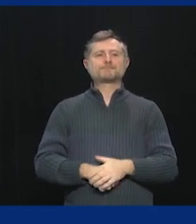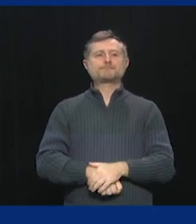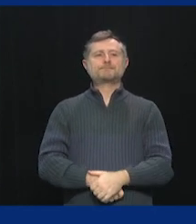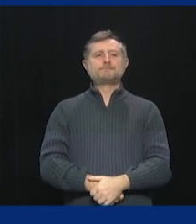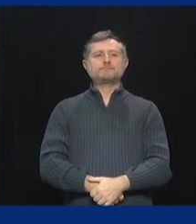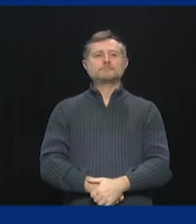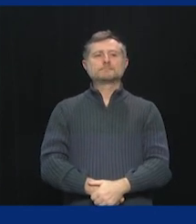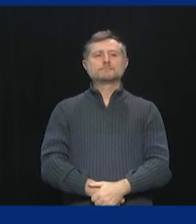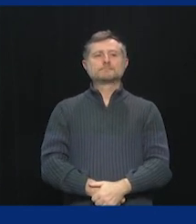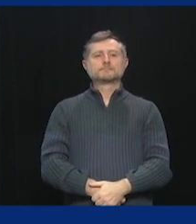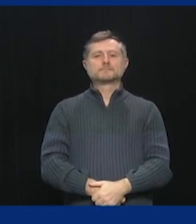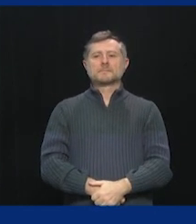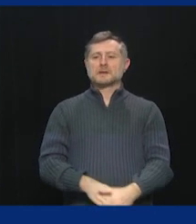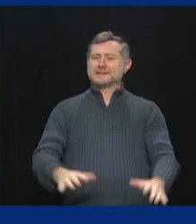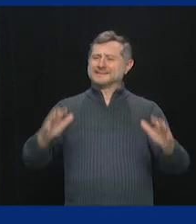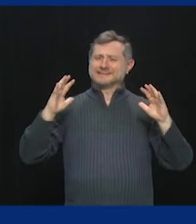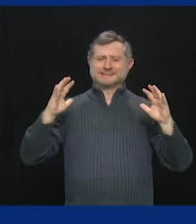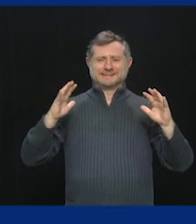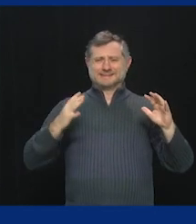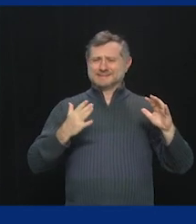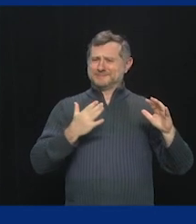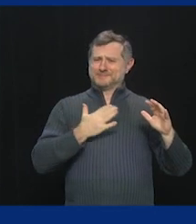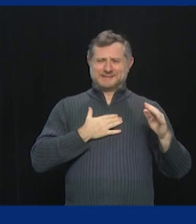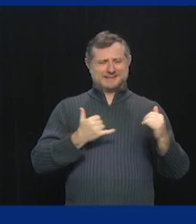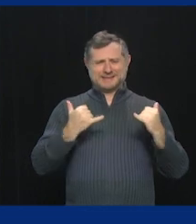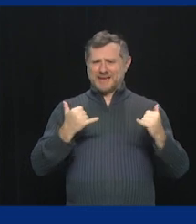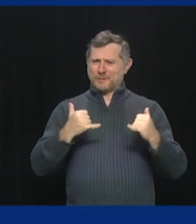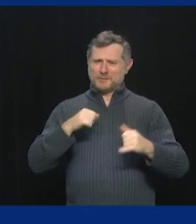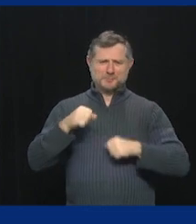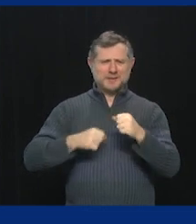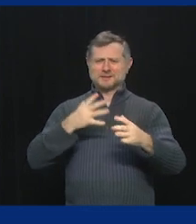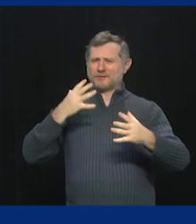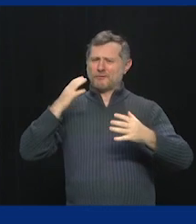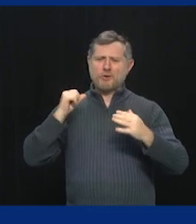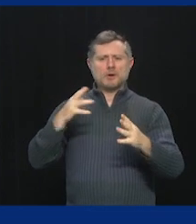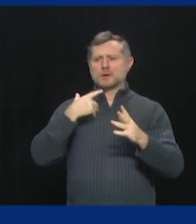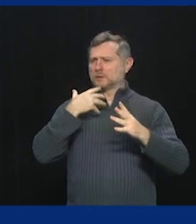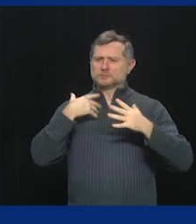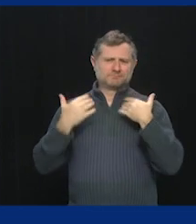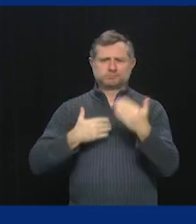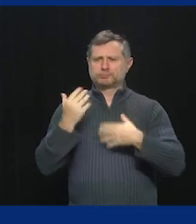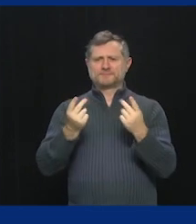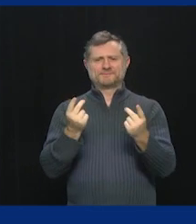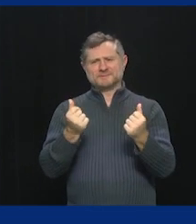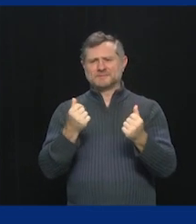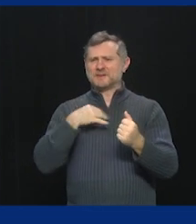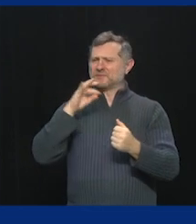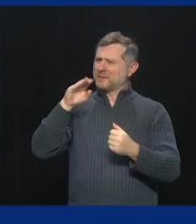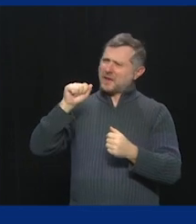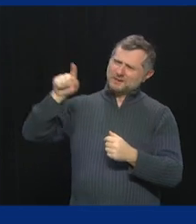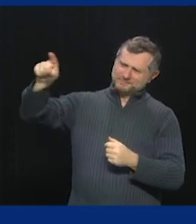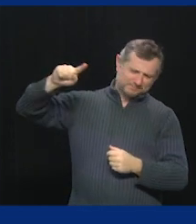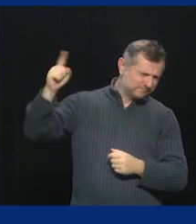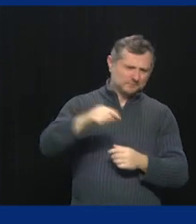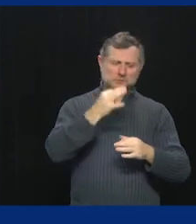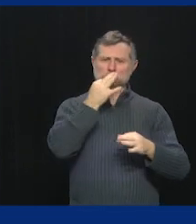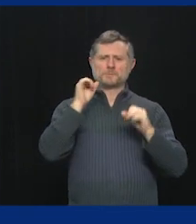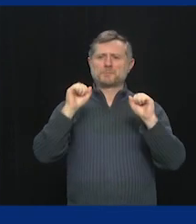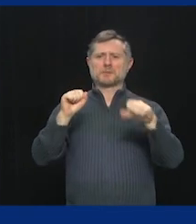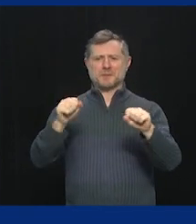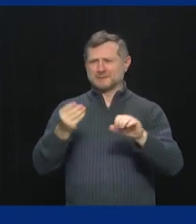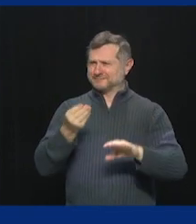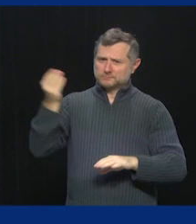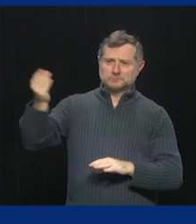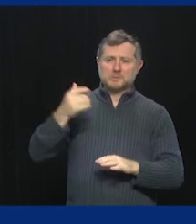over there. Get a bike, whatever it's going to take to get you there fast. I want that in the president's hands, FEMA's hands, as soon as possible. Let me just give you an overall assessment